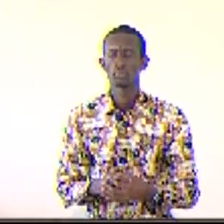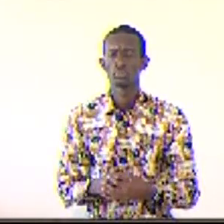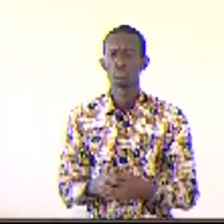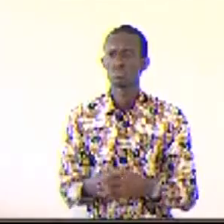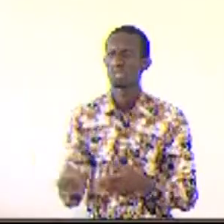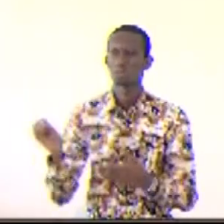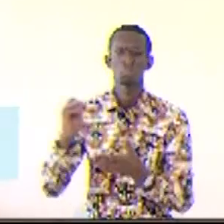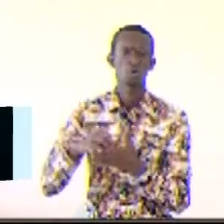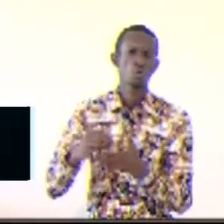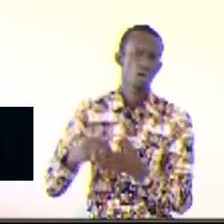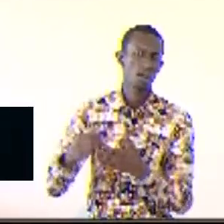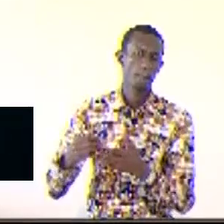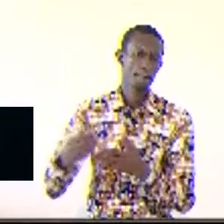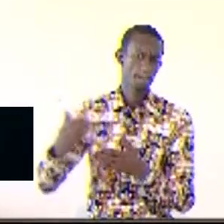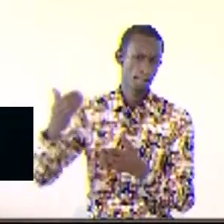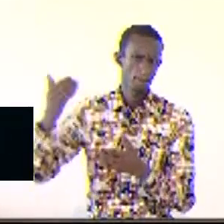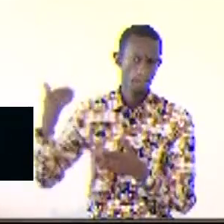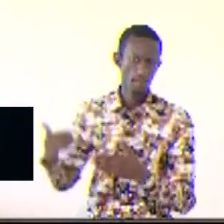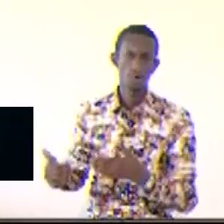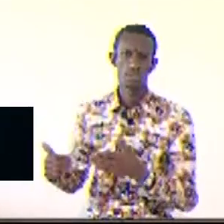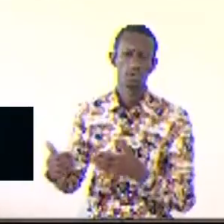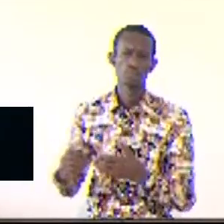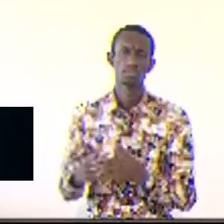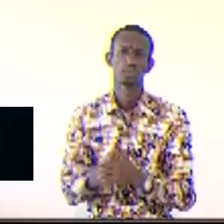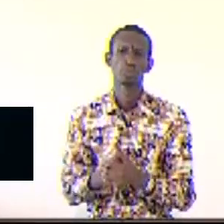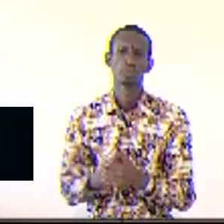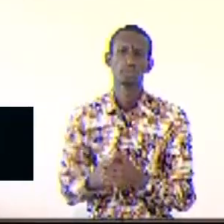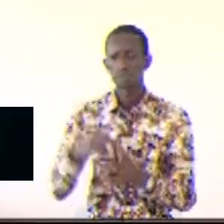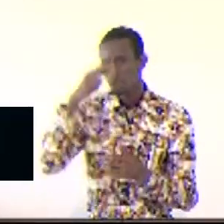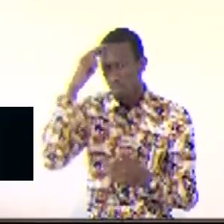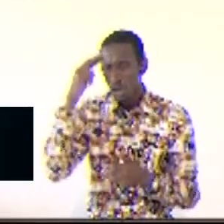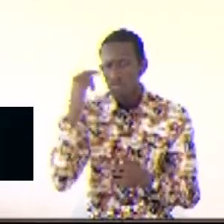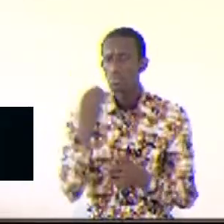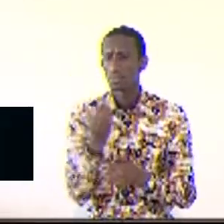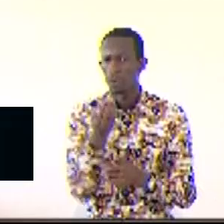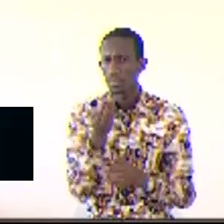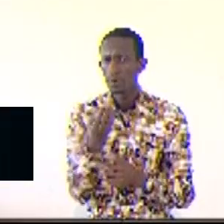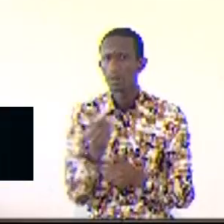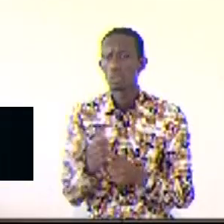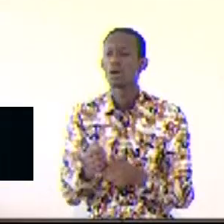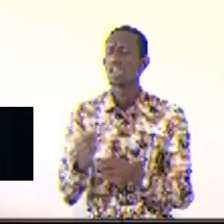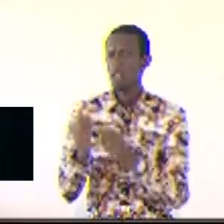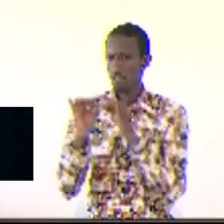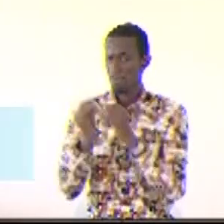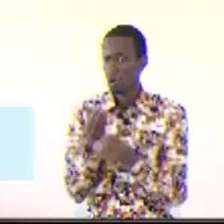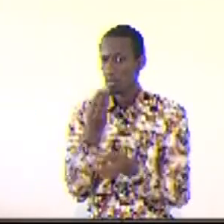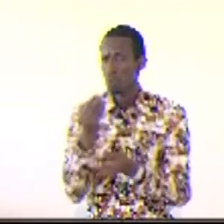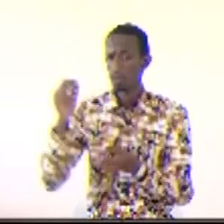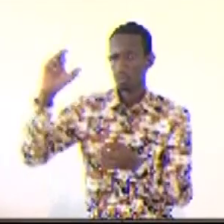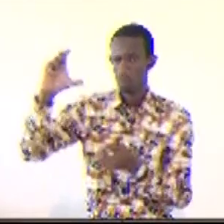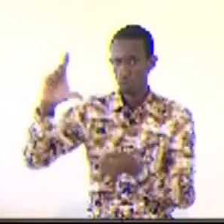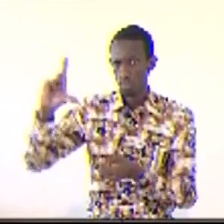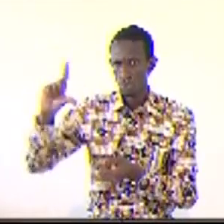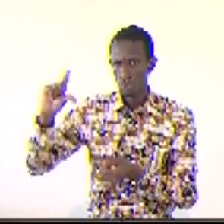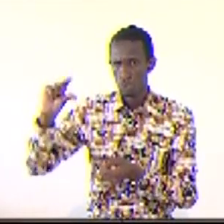is just the effect of temperature that is being applied in here, lowering the temperature. So that means the reactions